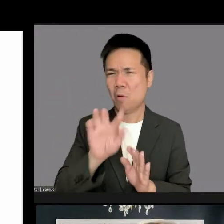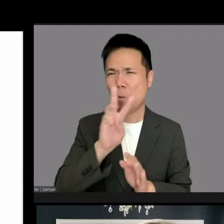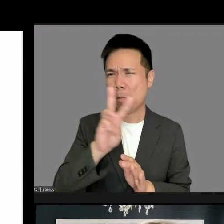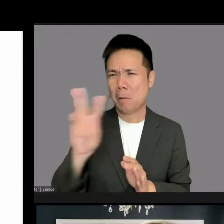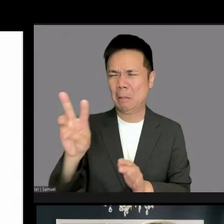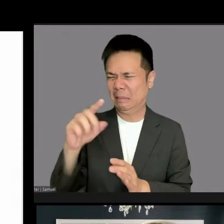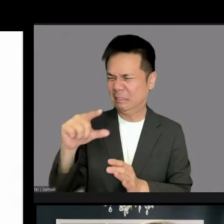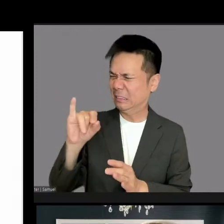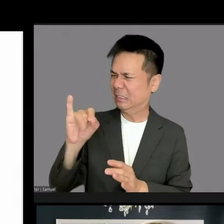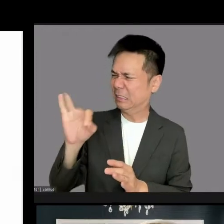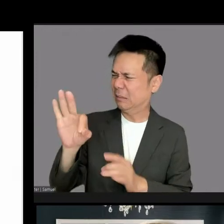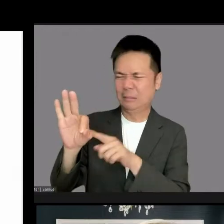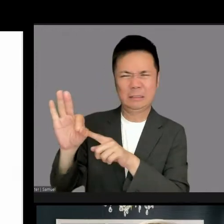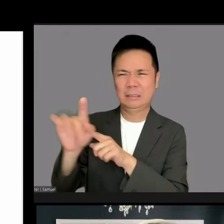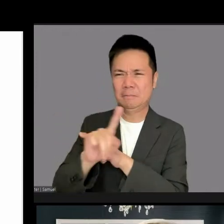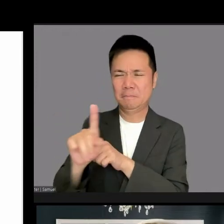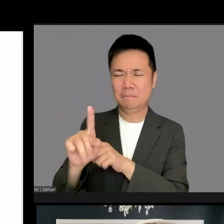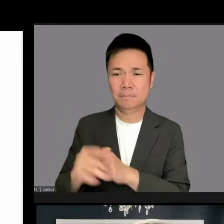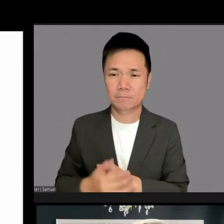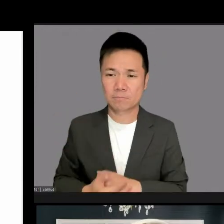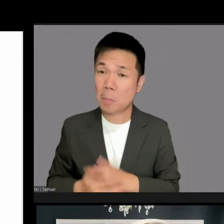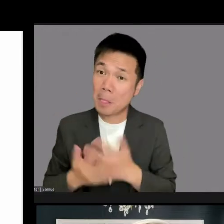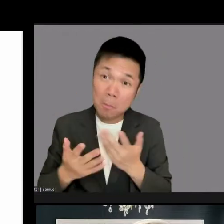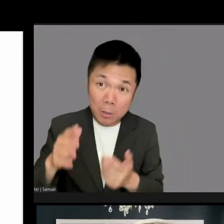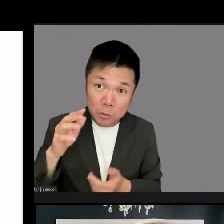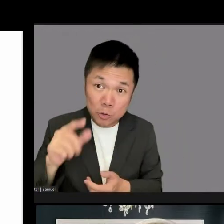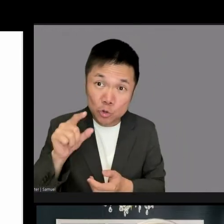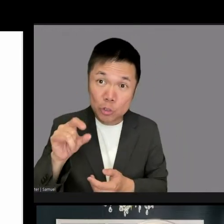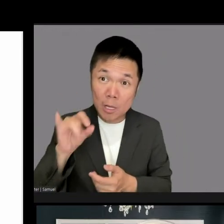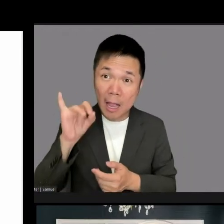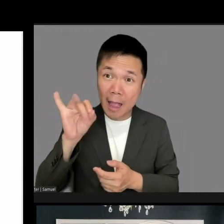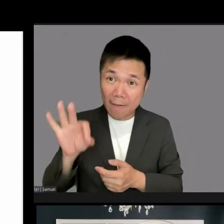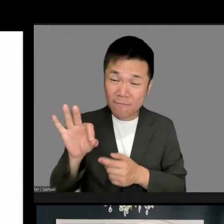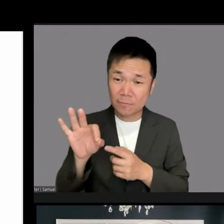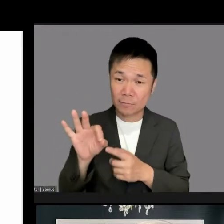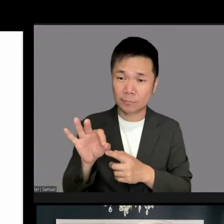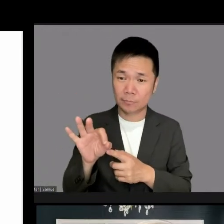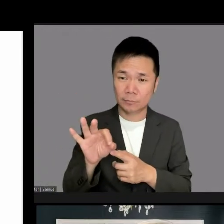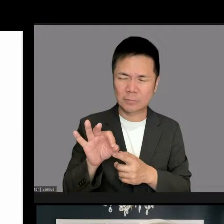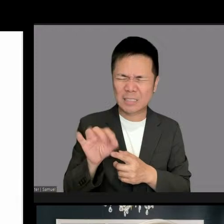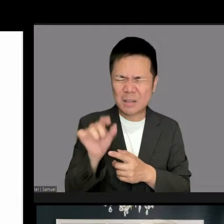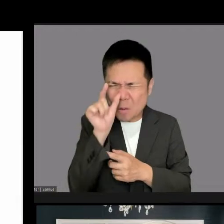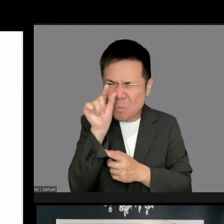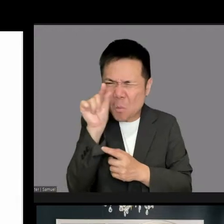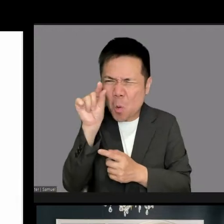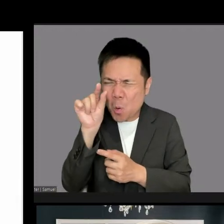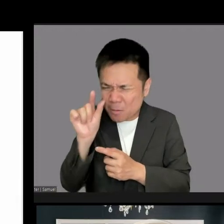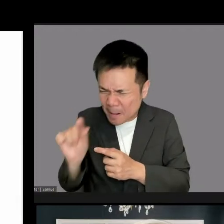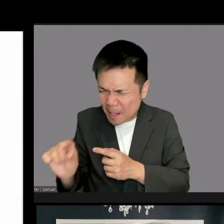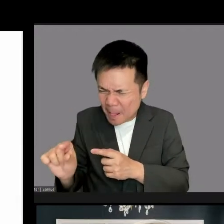anyway. Or if you do choose to use them, please, of course, if it's like within a very small,